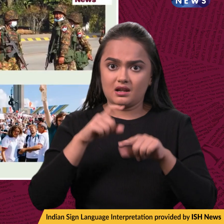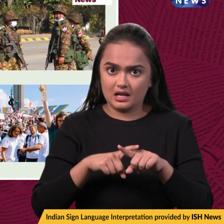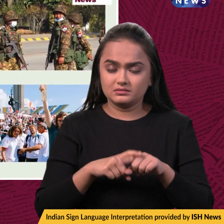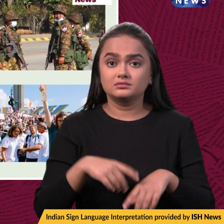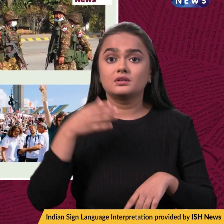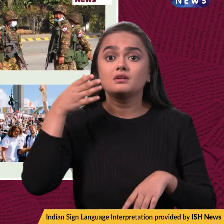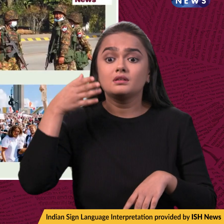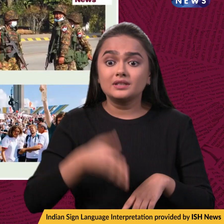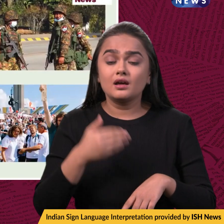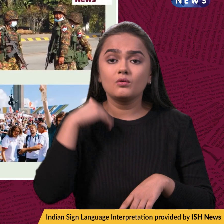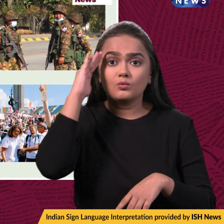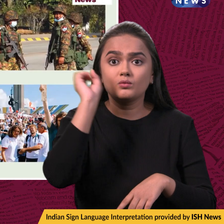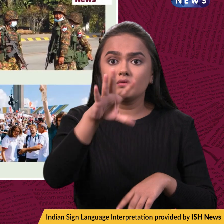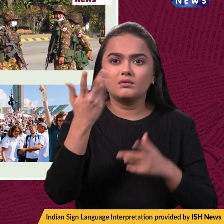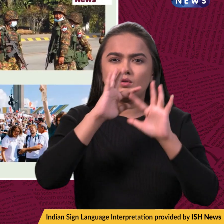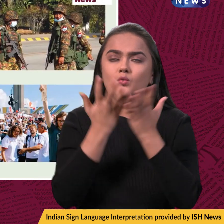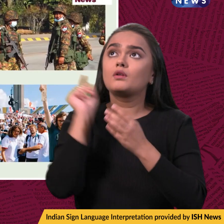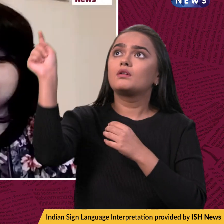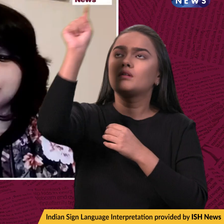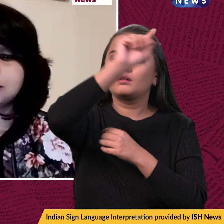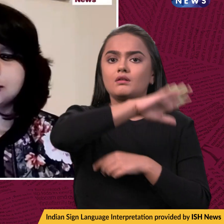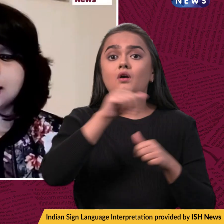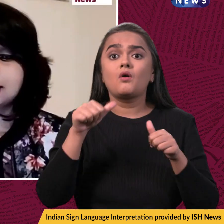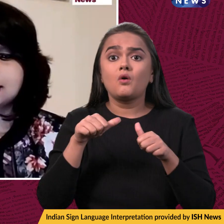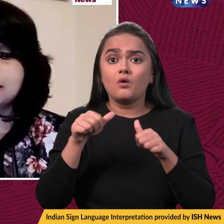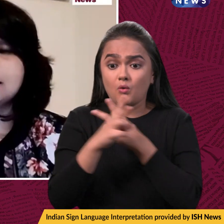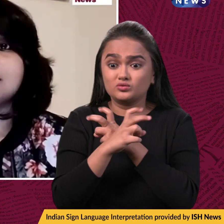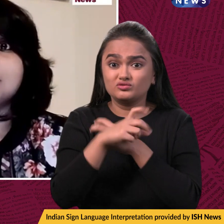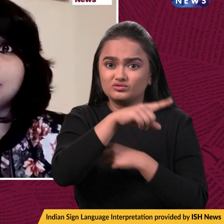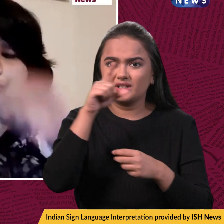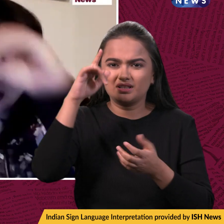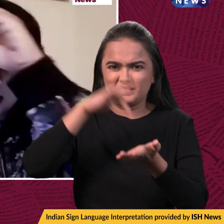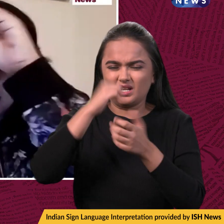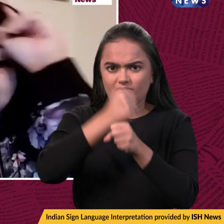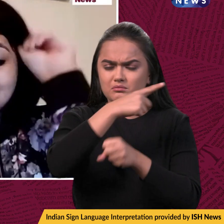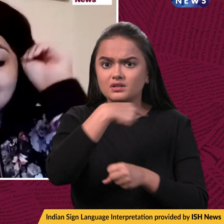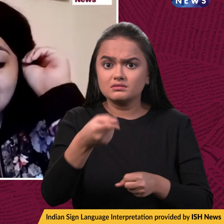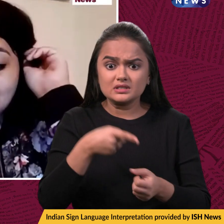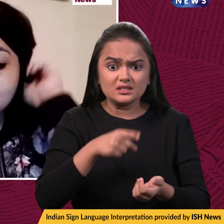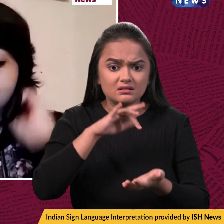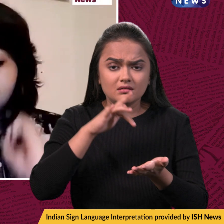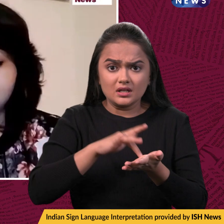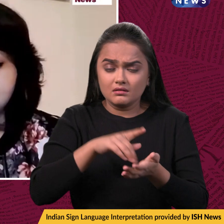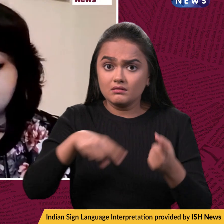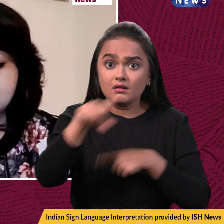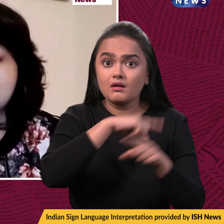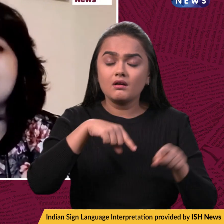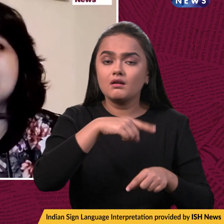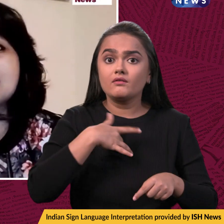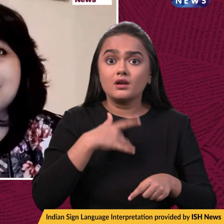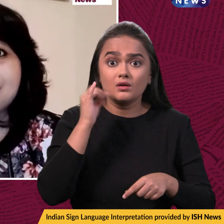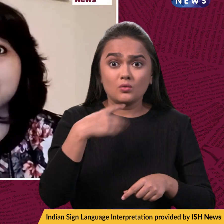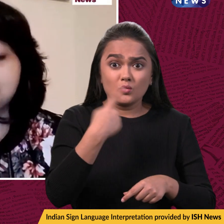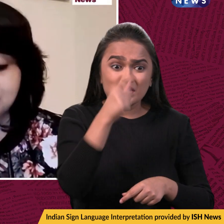making headlines across the world. Now, the Austrian Chancellor has said that the country is days away from